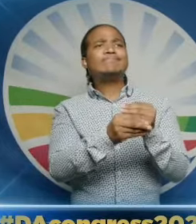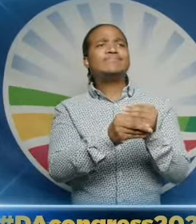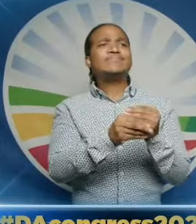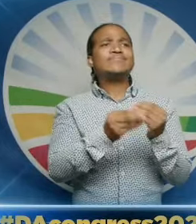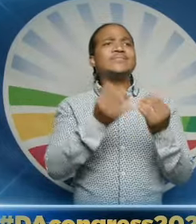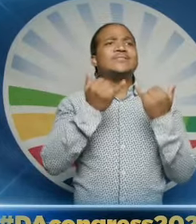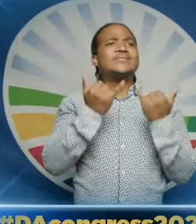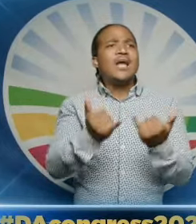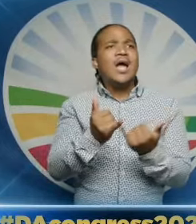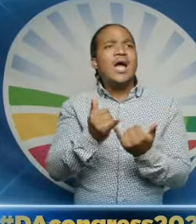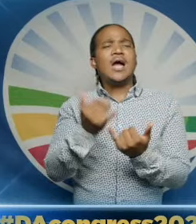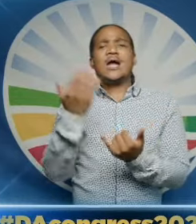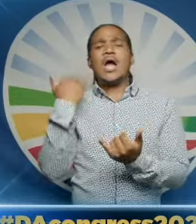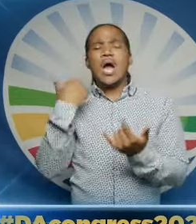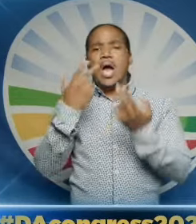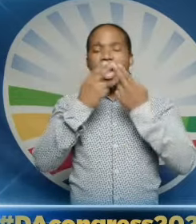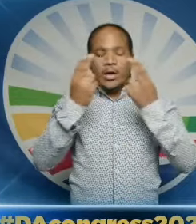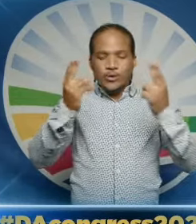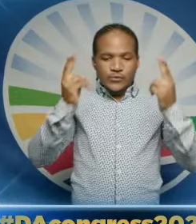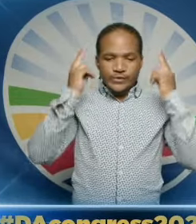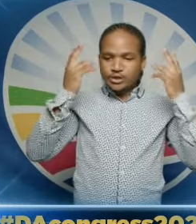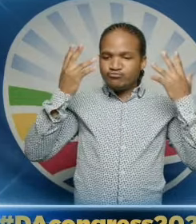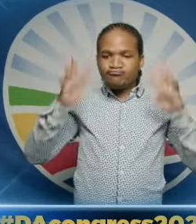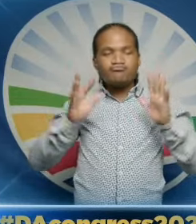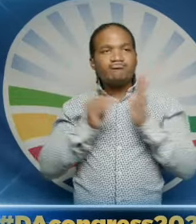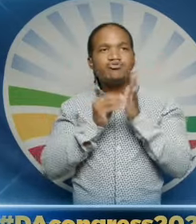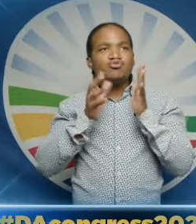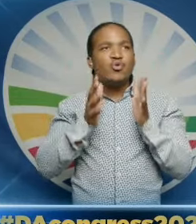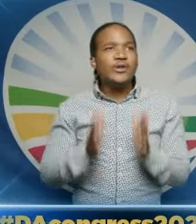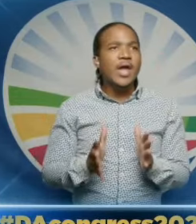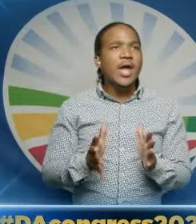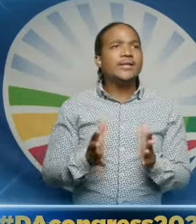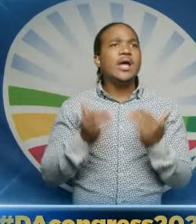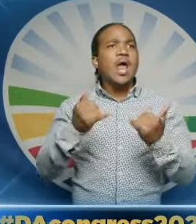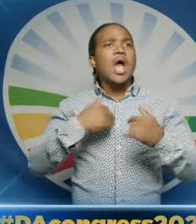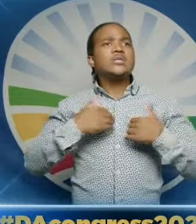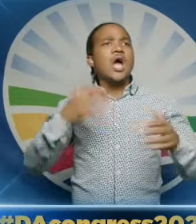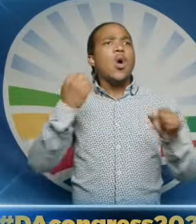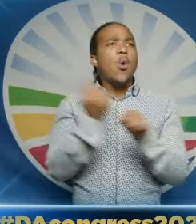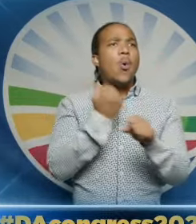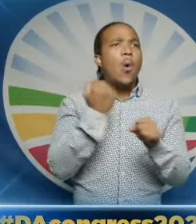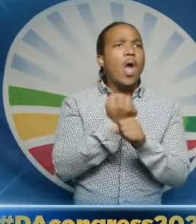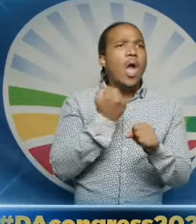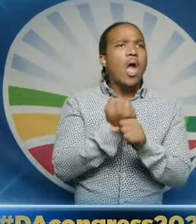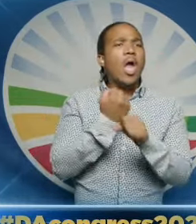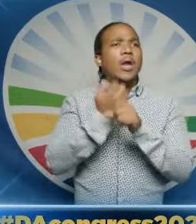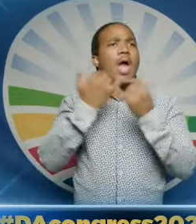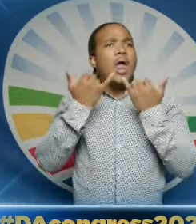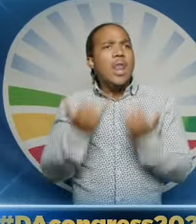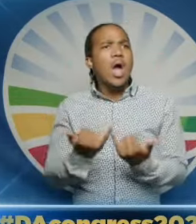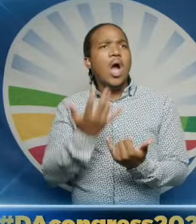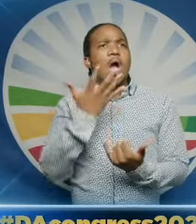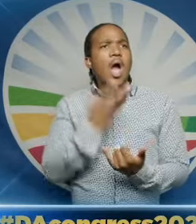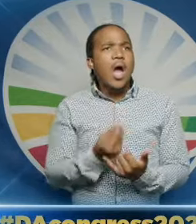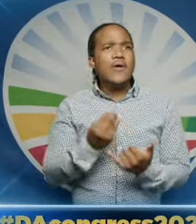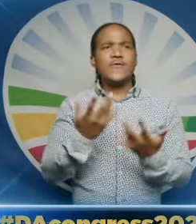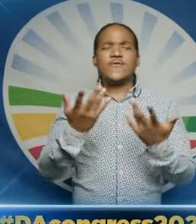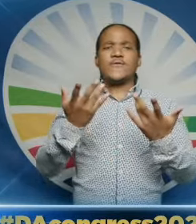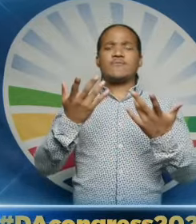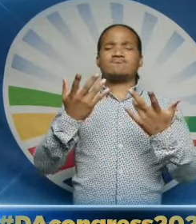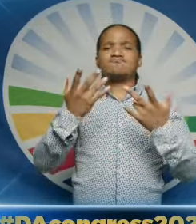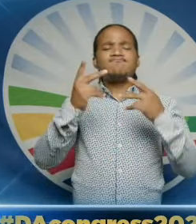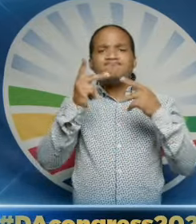Carly, who was a university student, and she started working on her own TikTok. She has a passion for